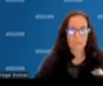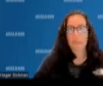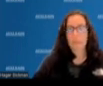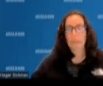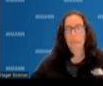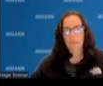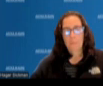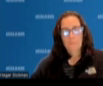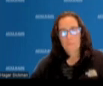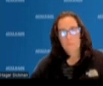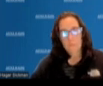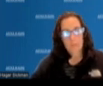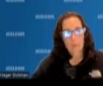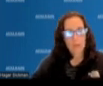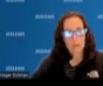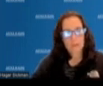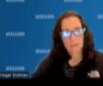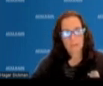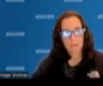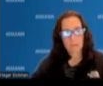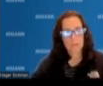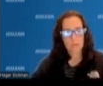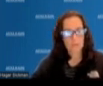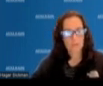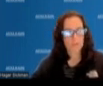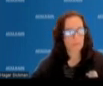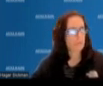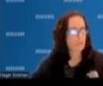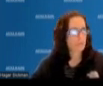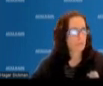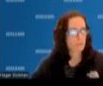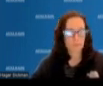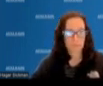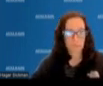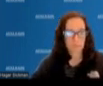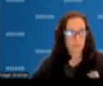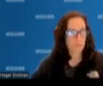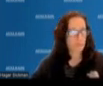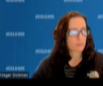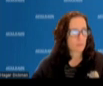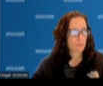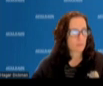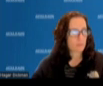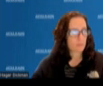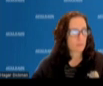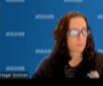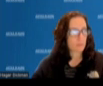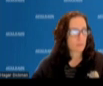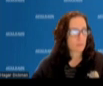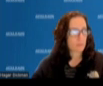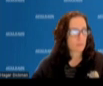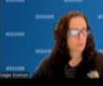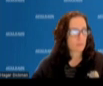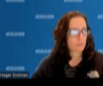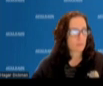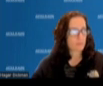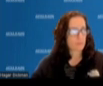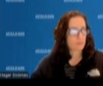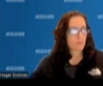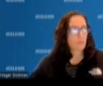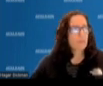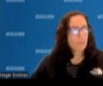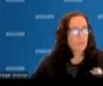additional rulemaking to rescind or delay implementation of these rules. And we're likely to see the